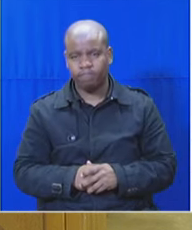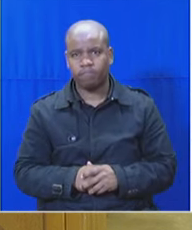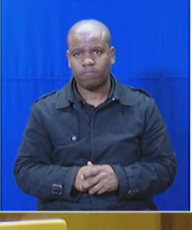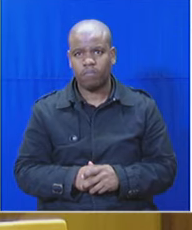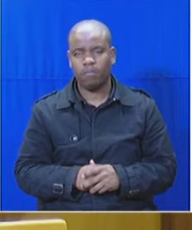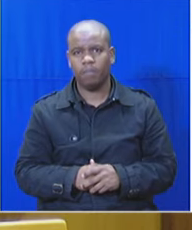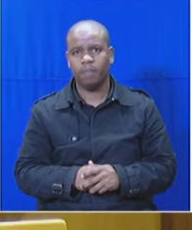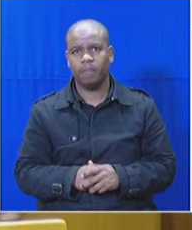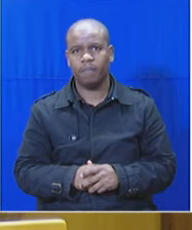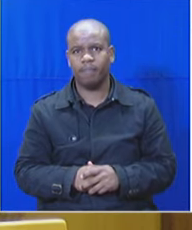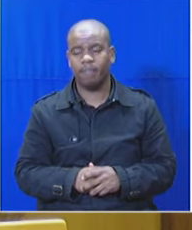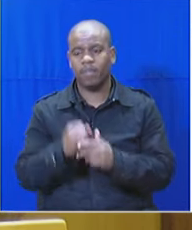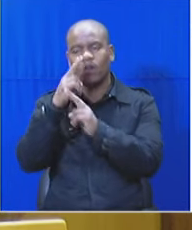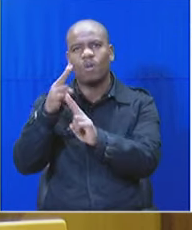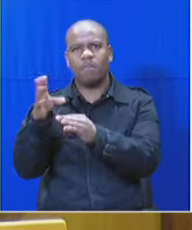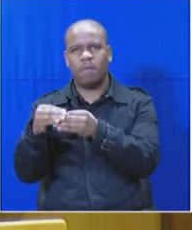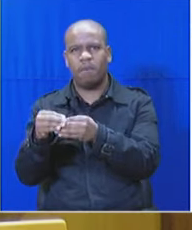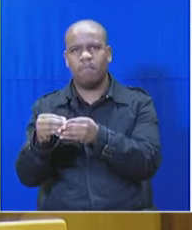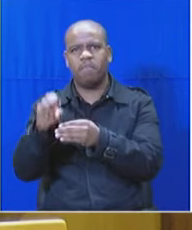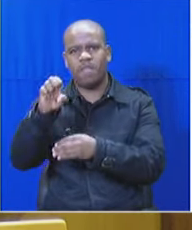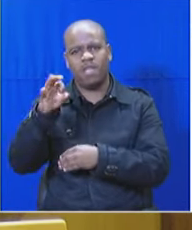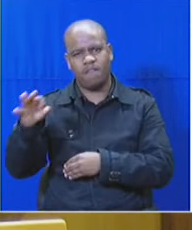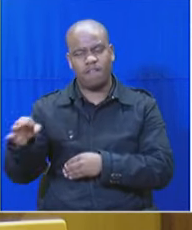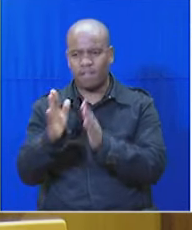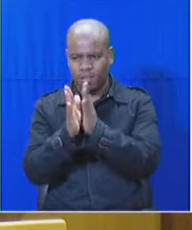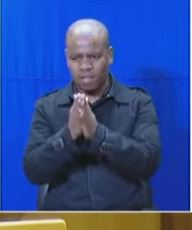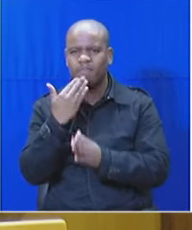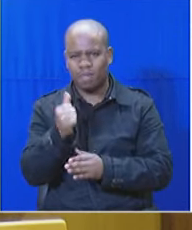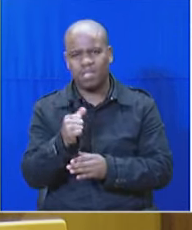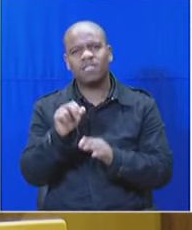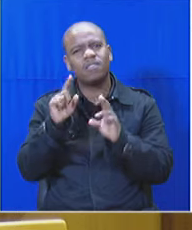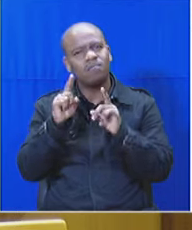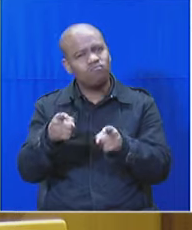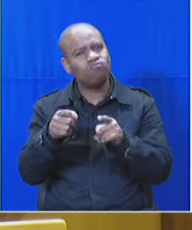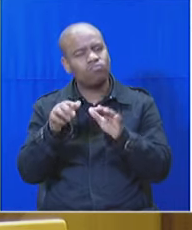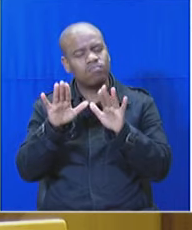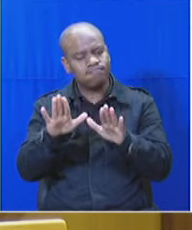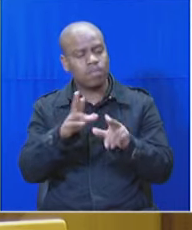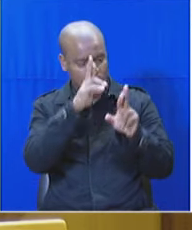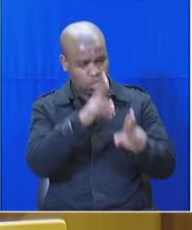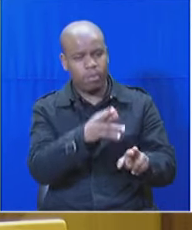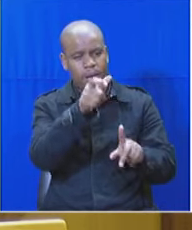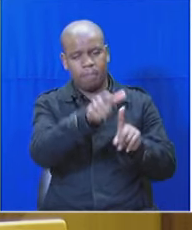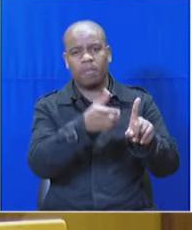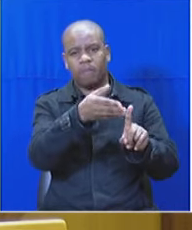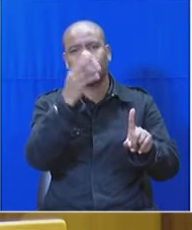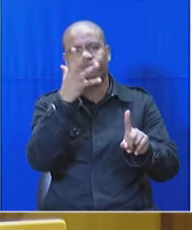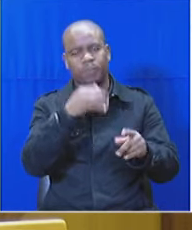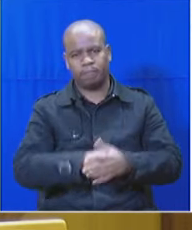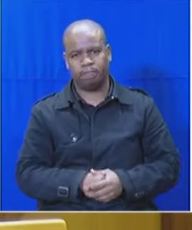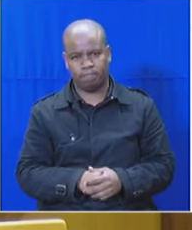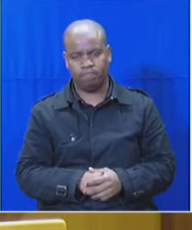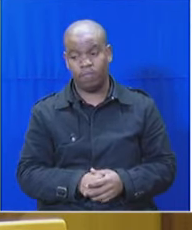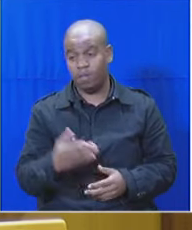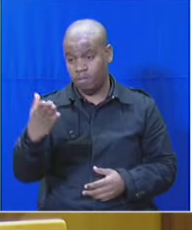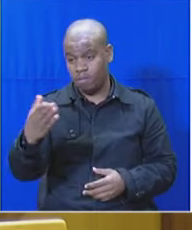honourable member of the EFF, Honorable can you House please Chairperson, be in order? There is a member on the the podium. Honorable Minister